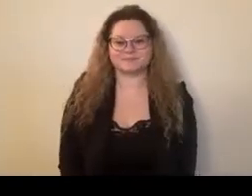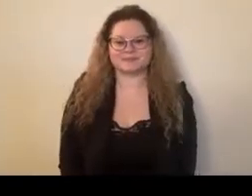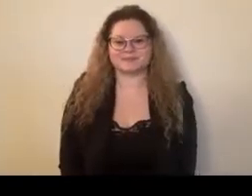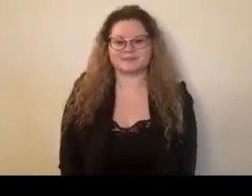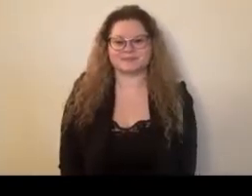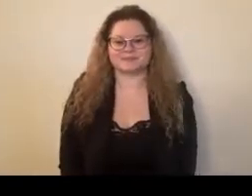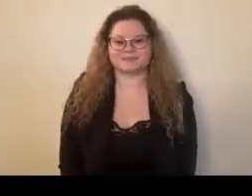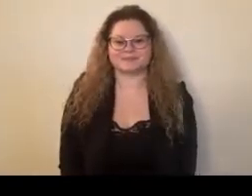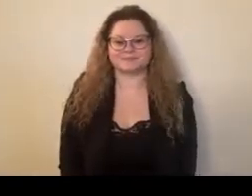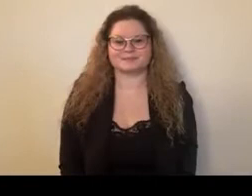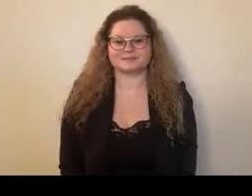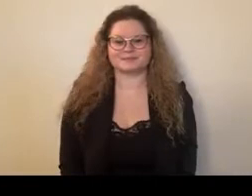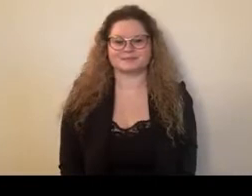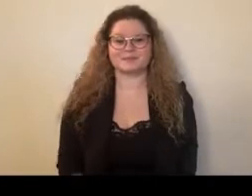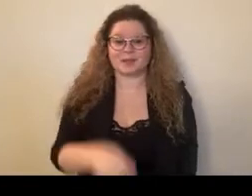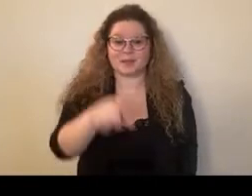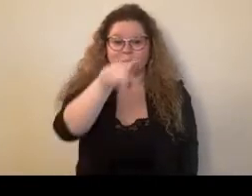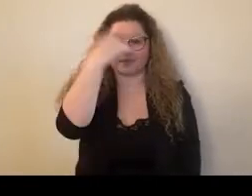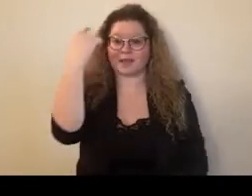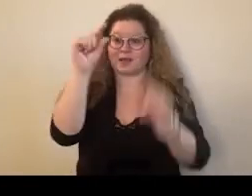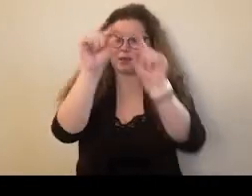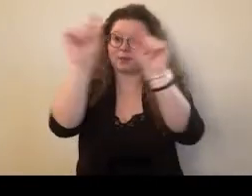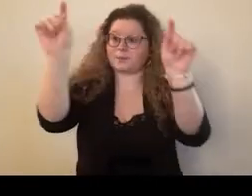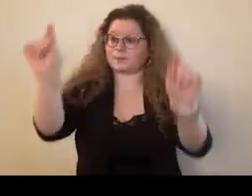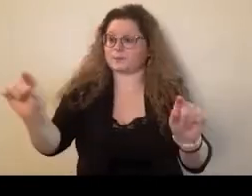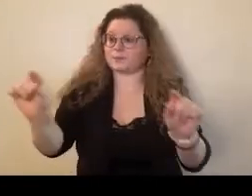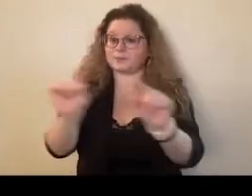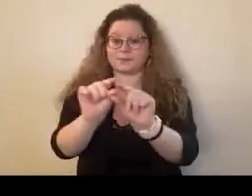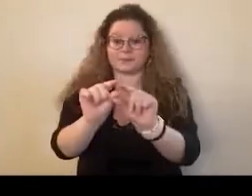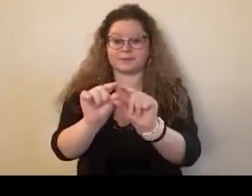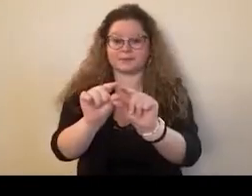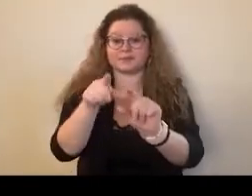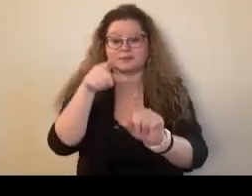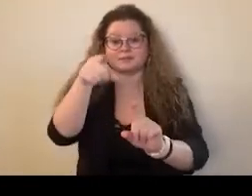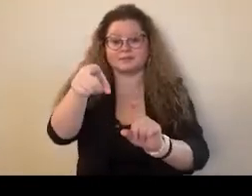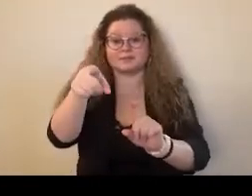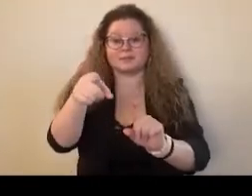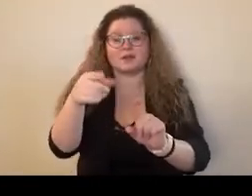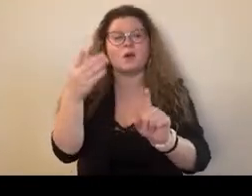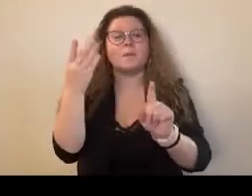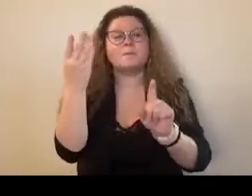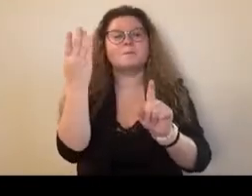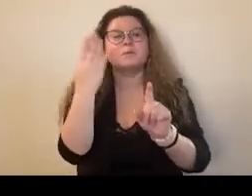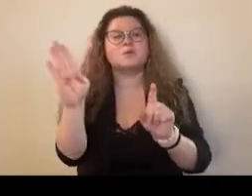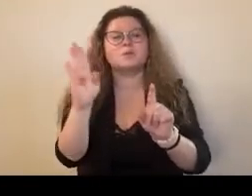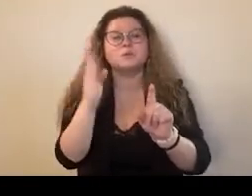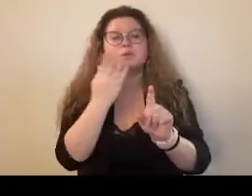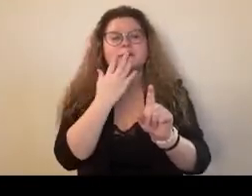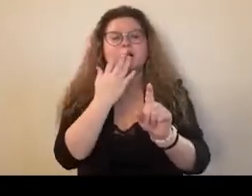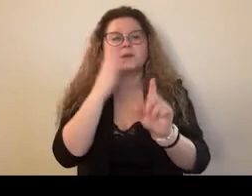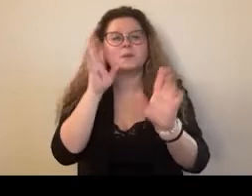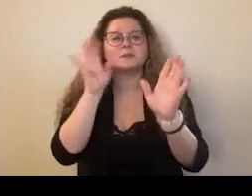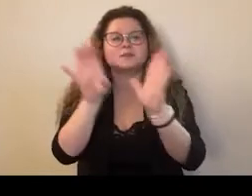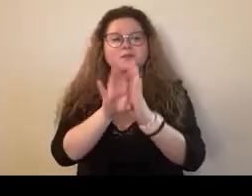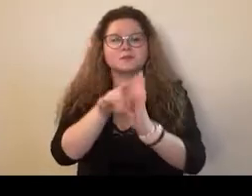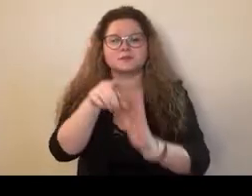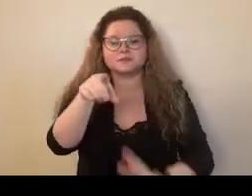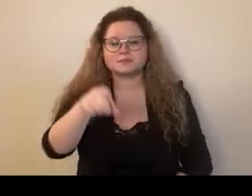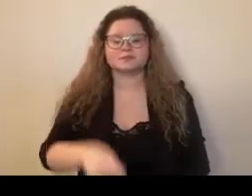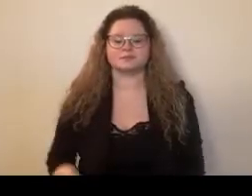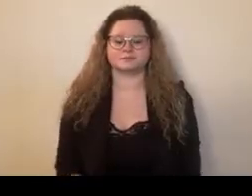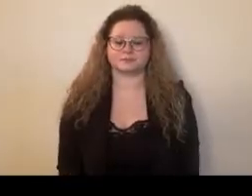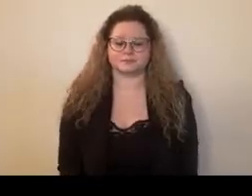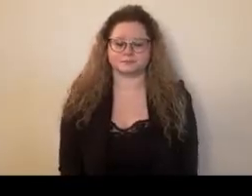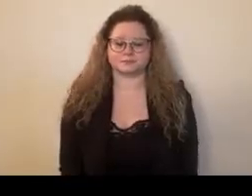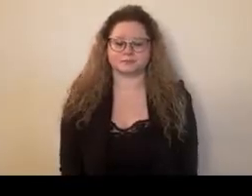The black frame holds a white mat, inside which is a blue sepia-coloured photograph. The